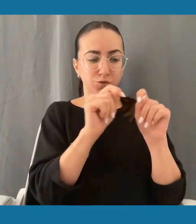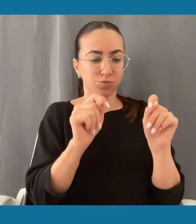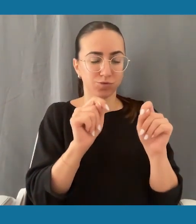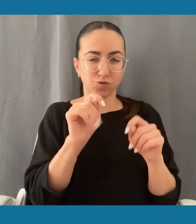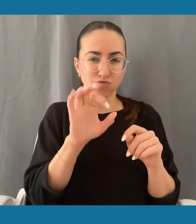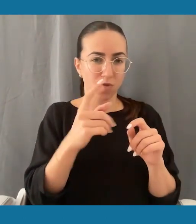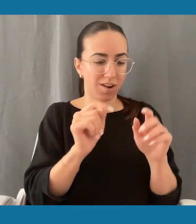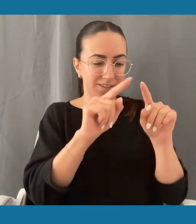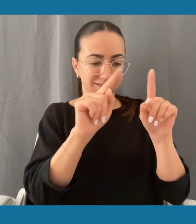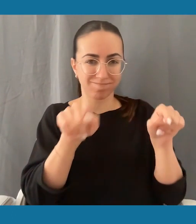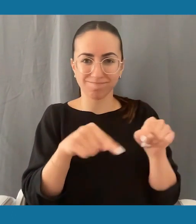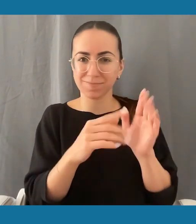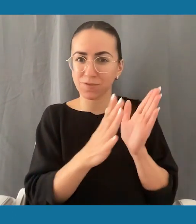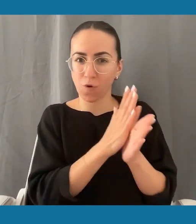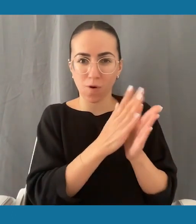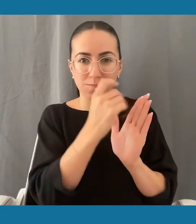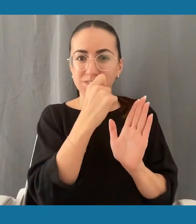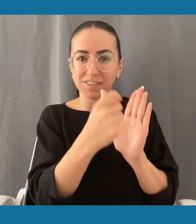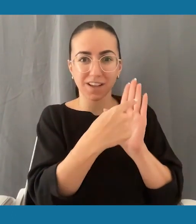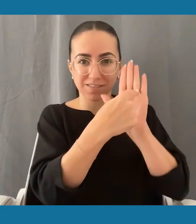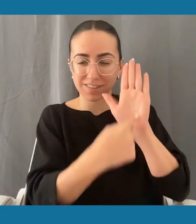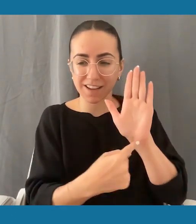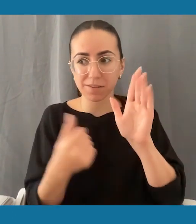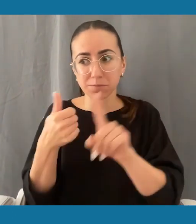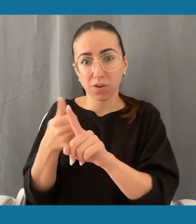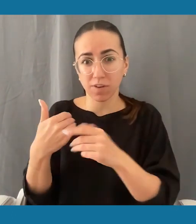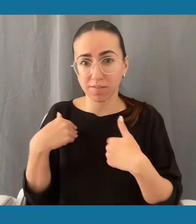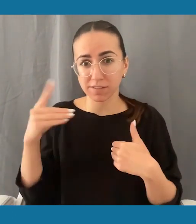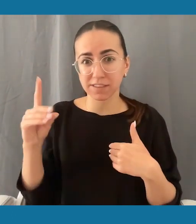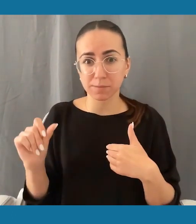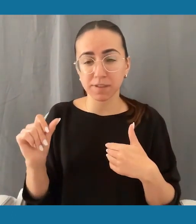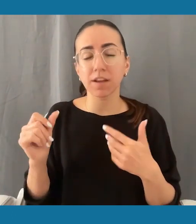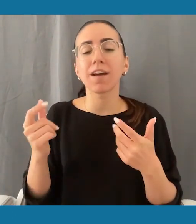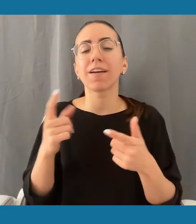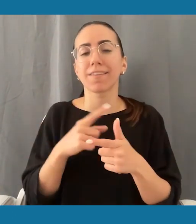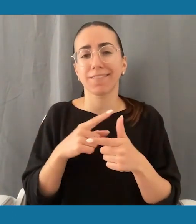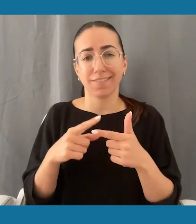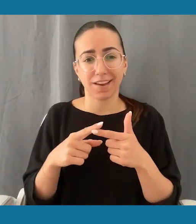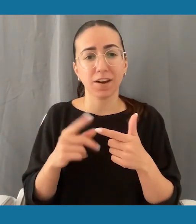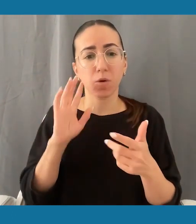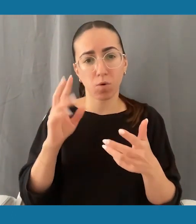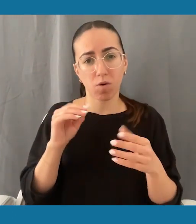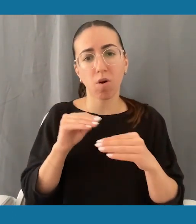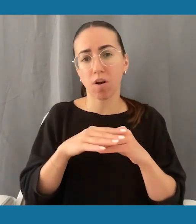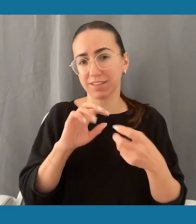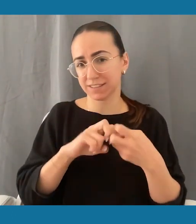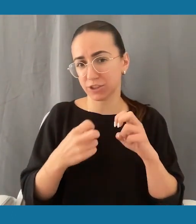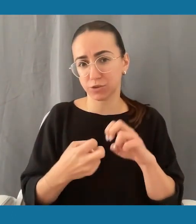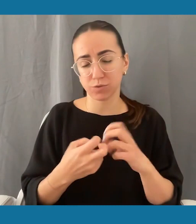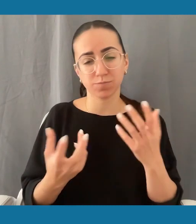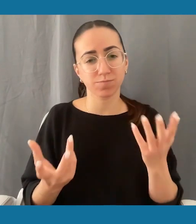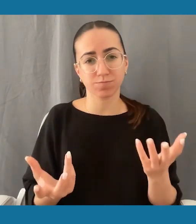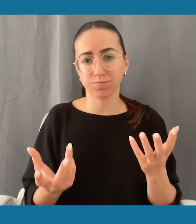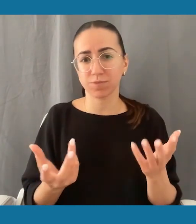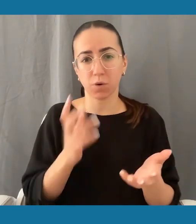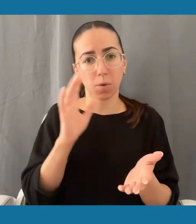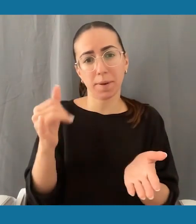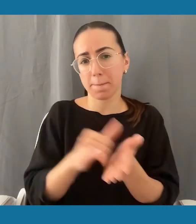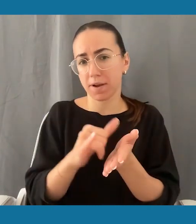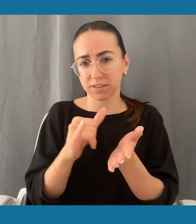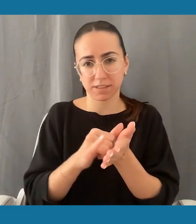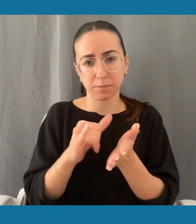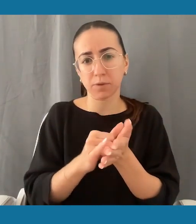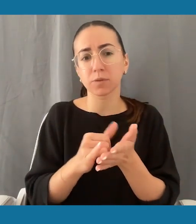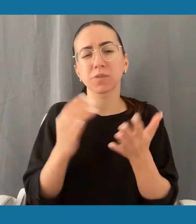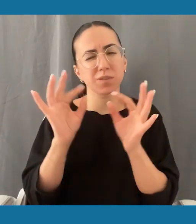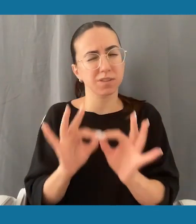that makes it a special needs trust, you're going to have an available resource issue and it's very difficult to get around, if not